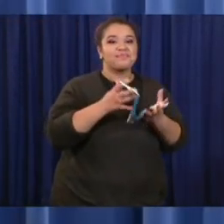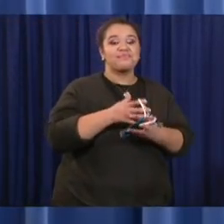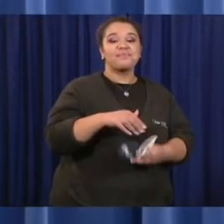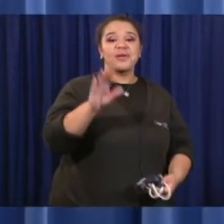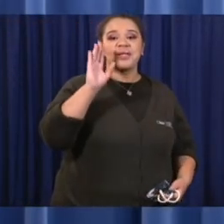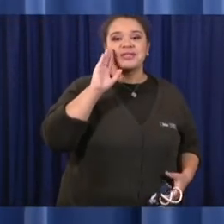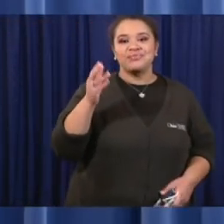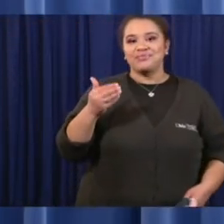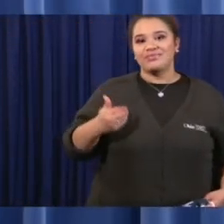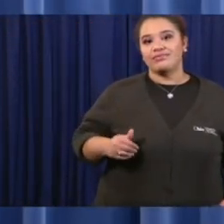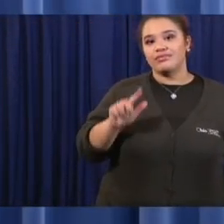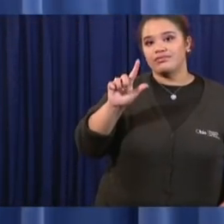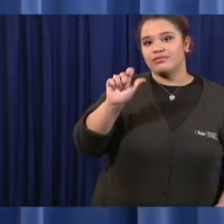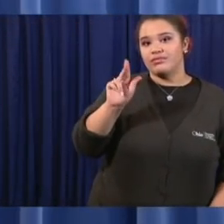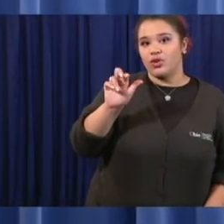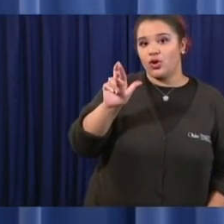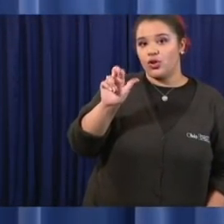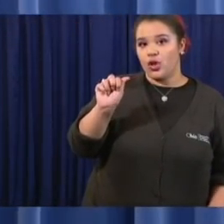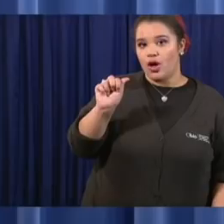Cleveland.com.